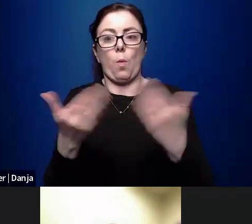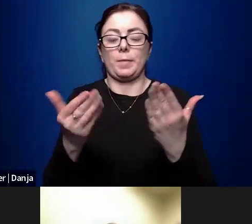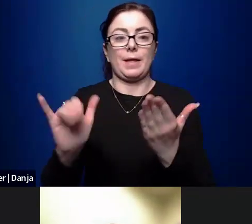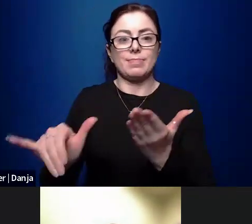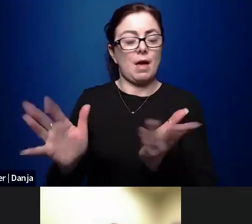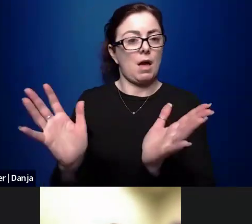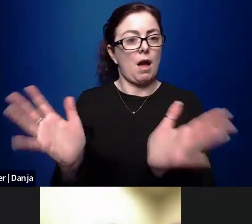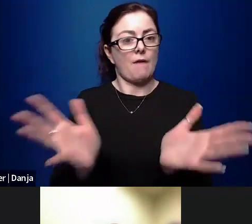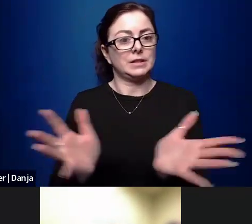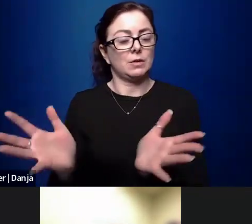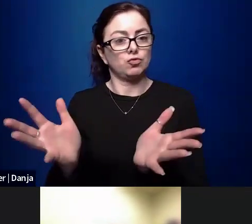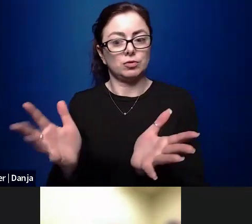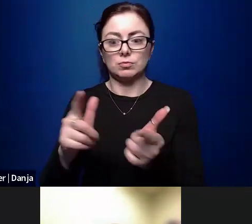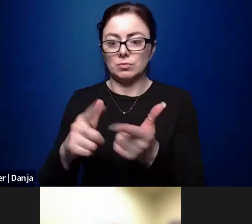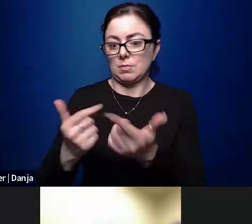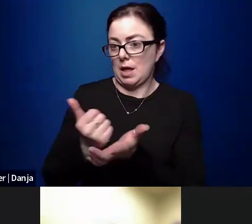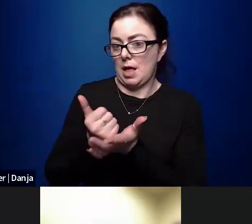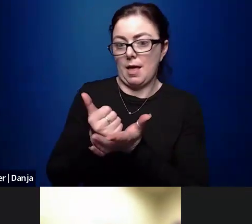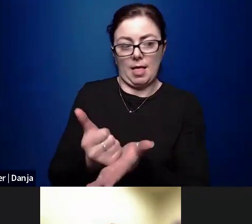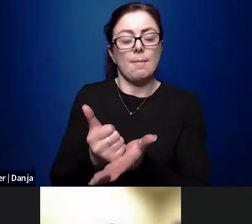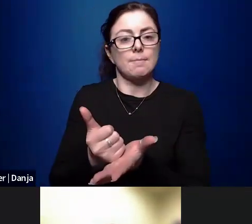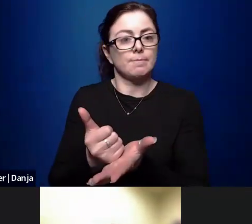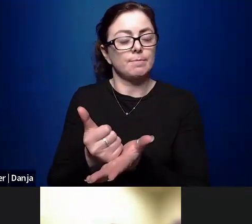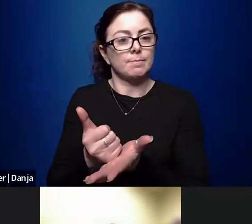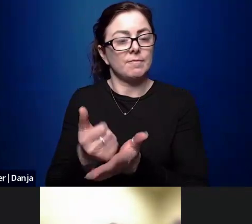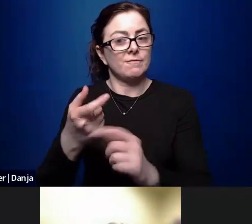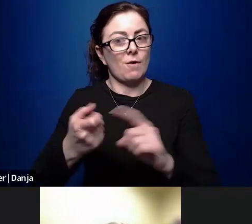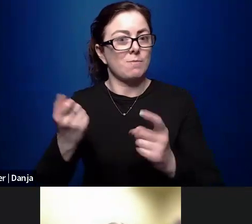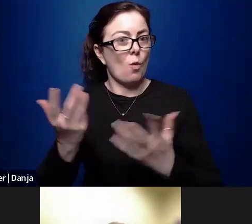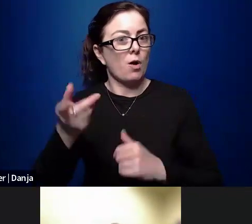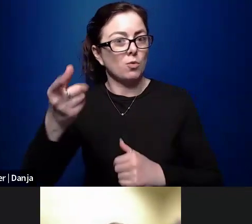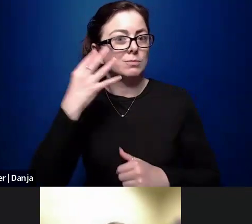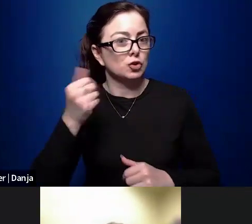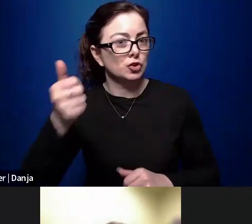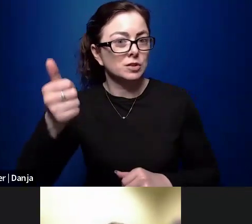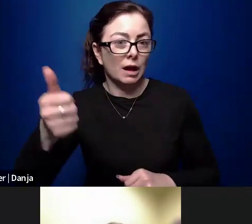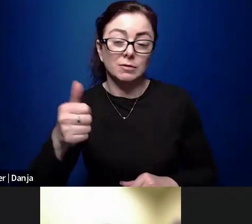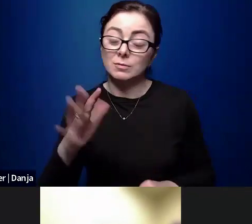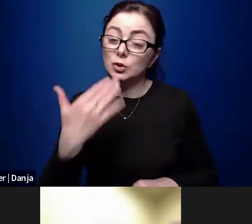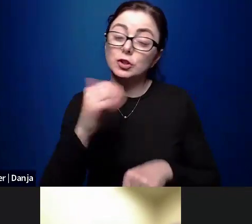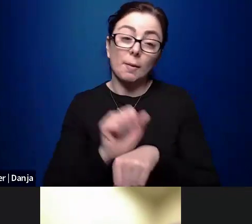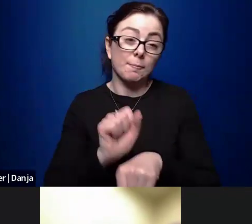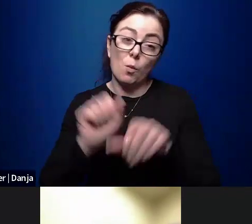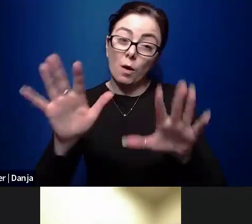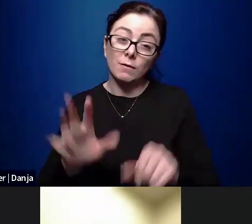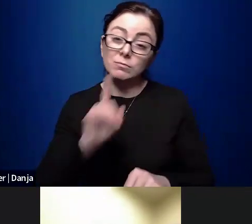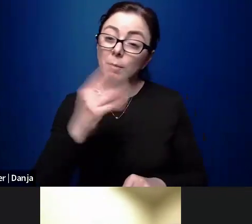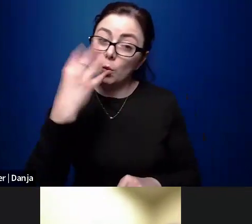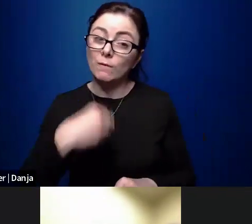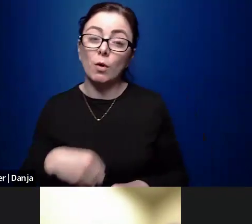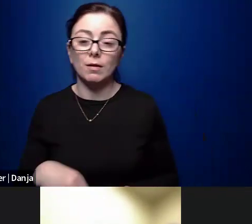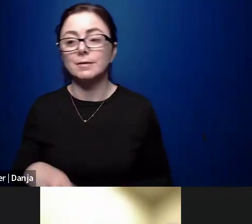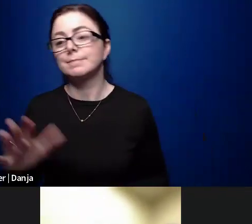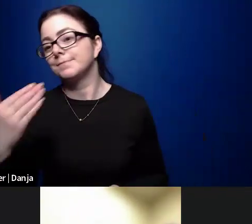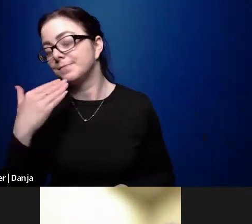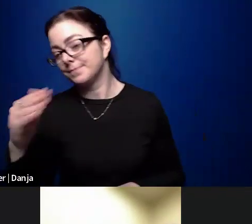to help with what you dealt with yourself. So good job. Wonderful. It's beautiful. Thank you, Andrea.